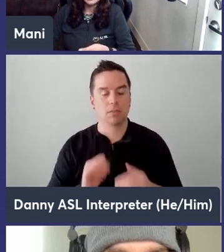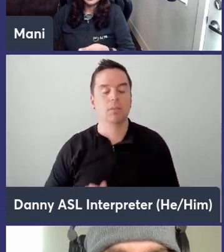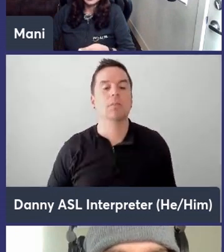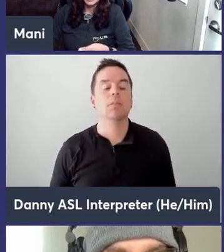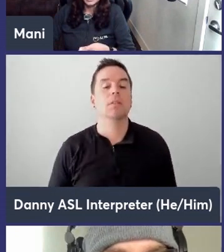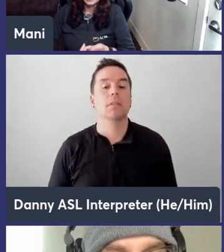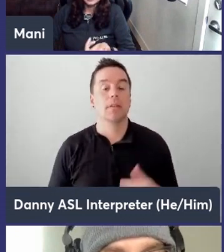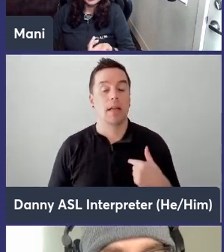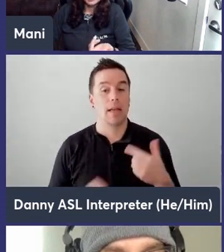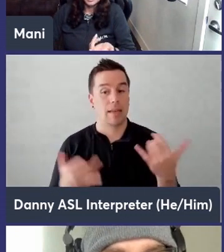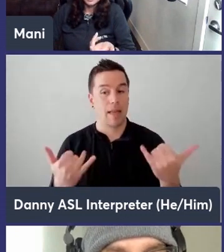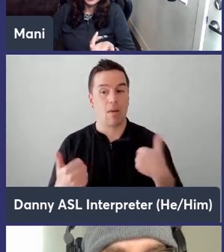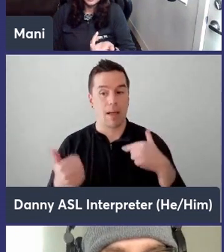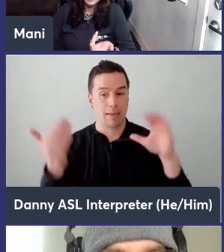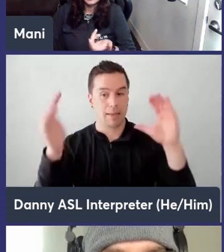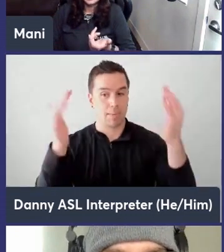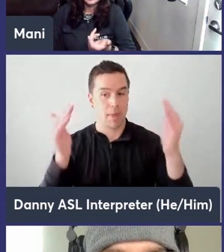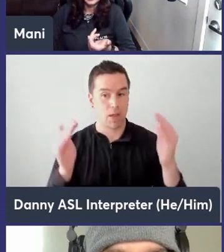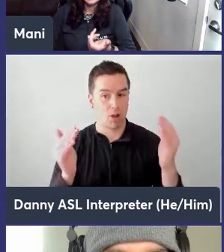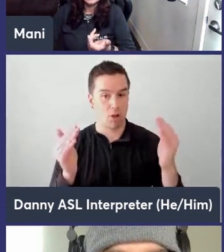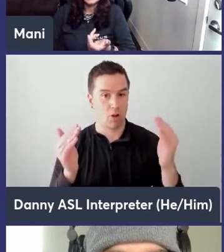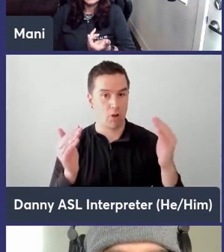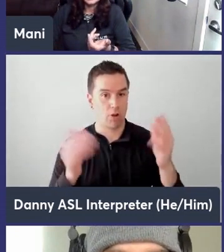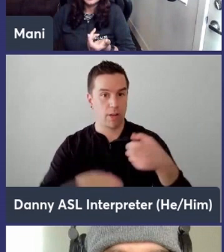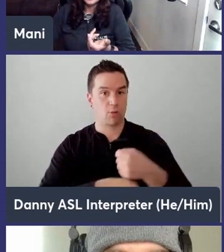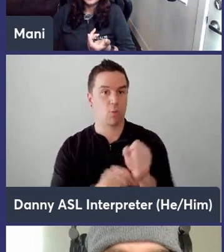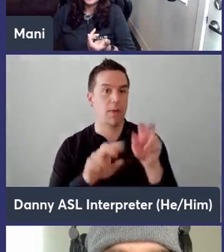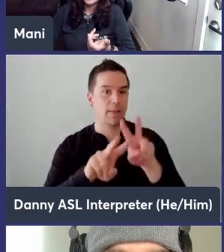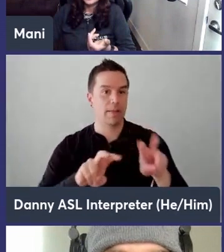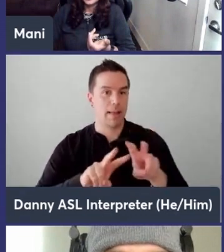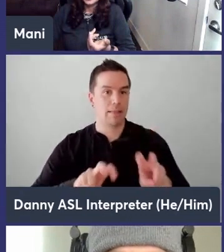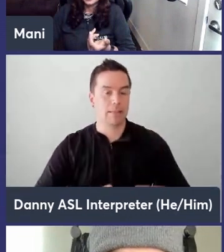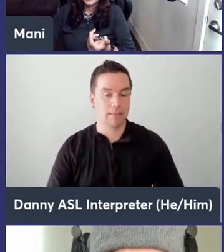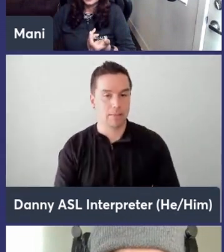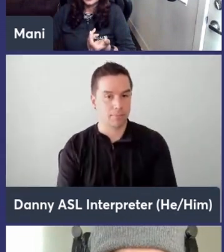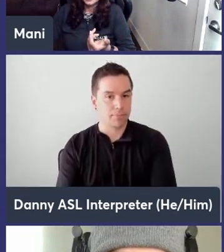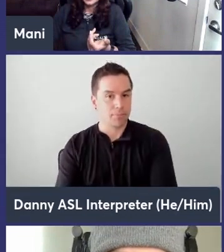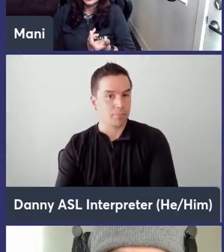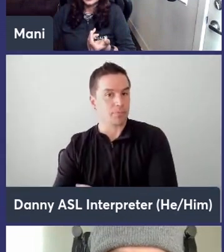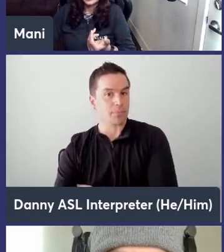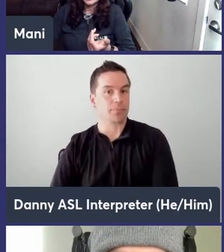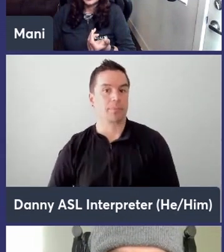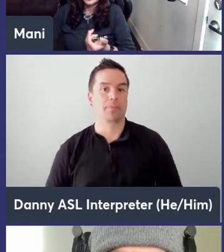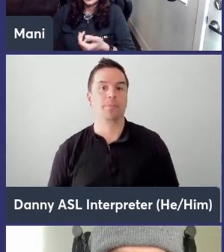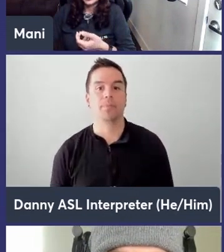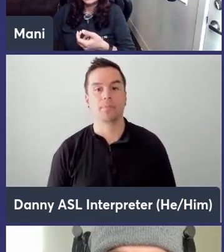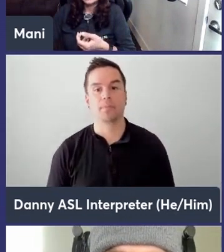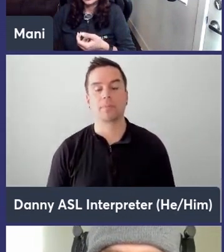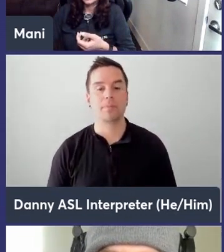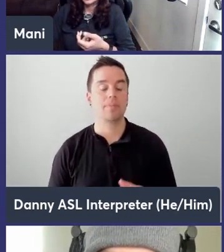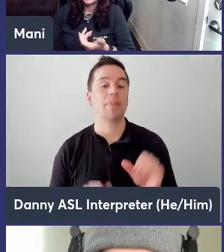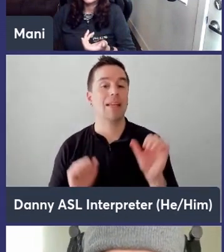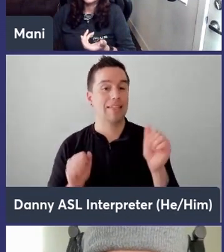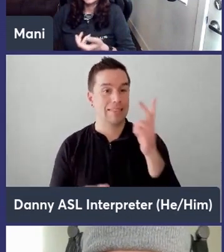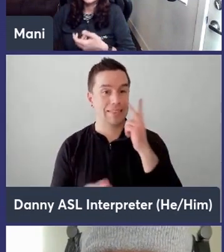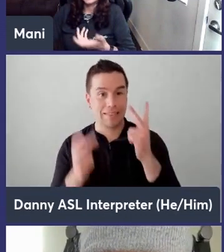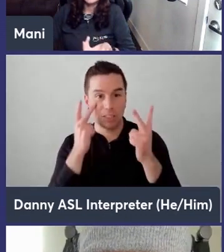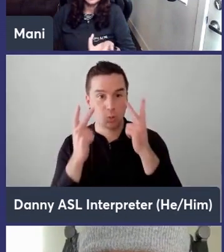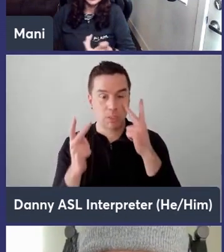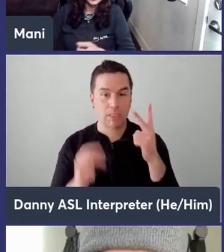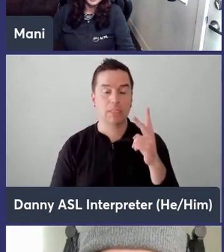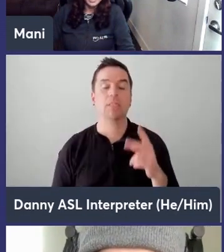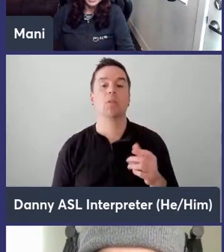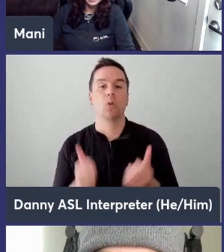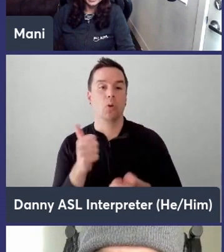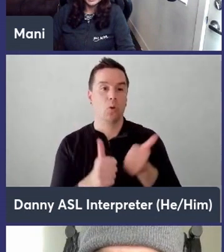compare and create the analysis. And I can see it visually that, okay, which experiment